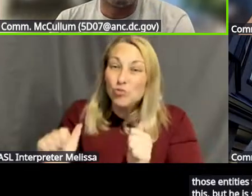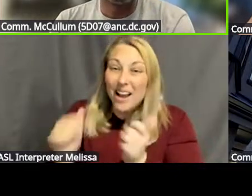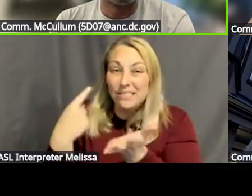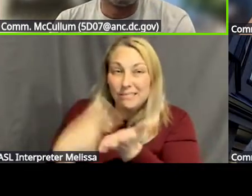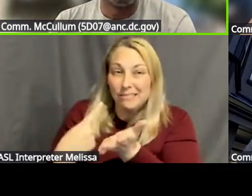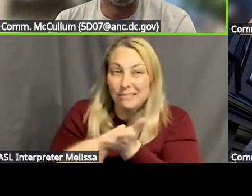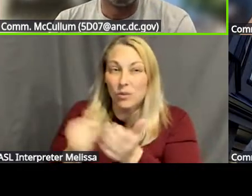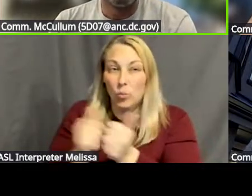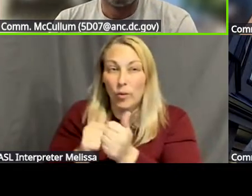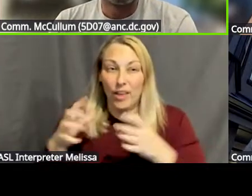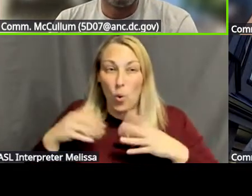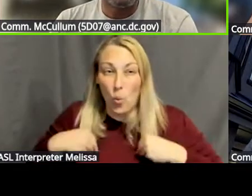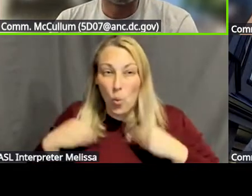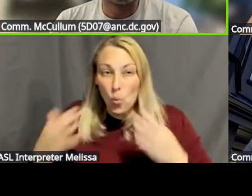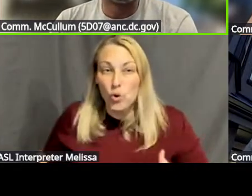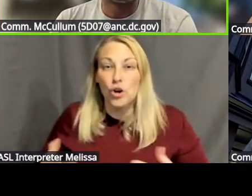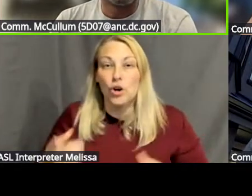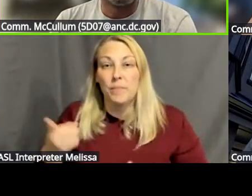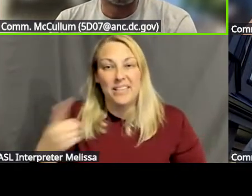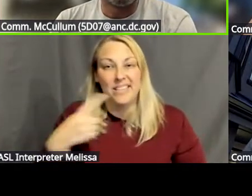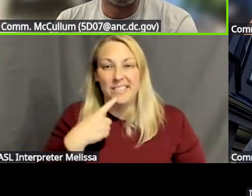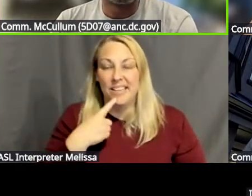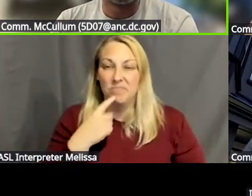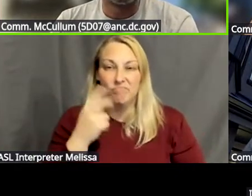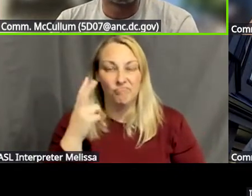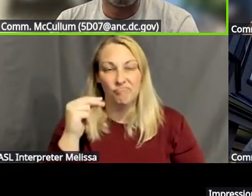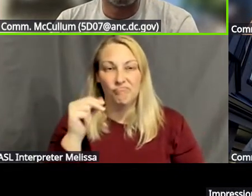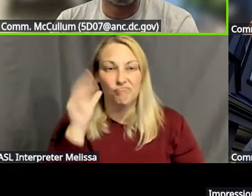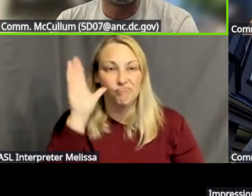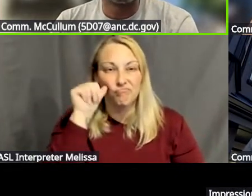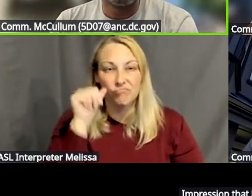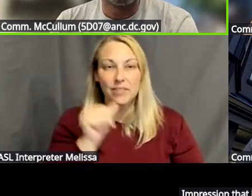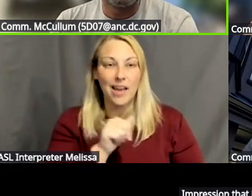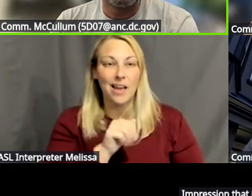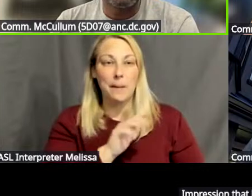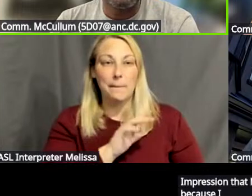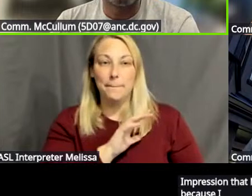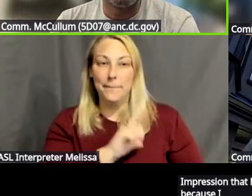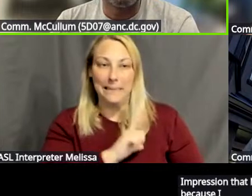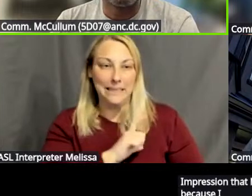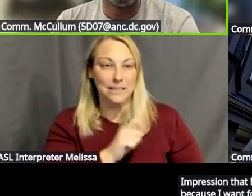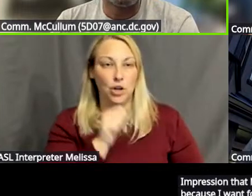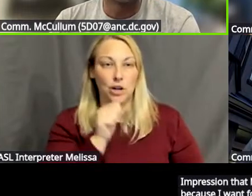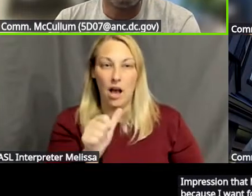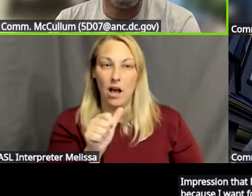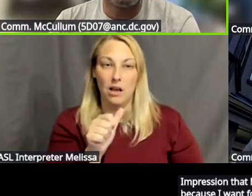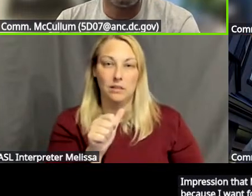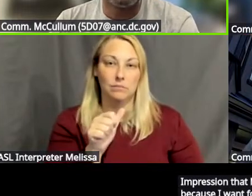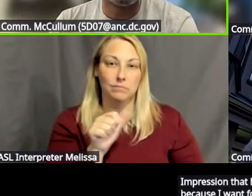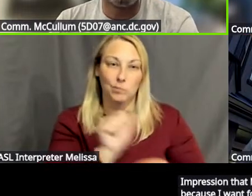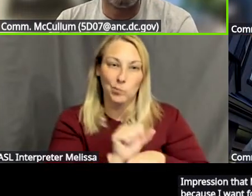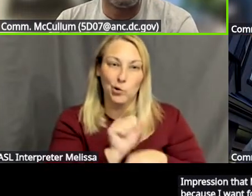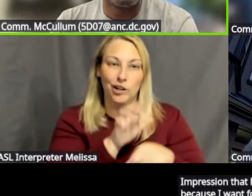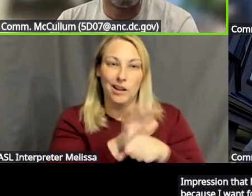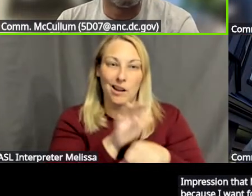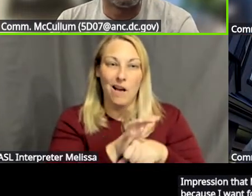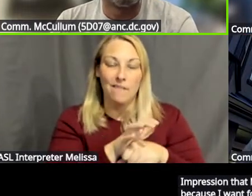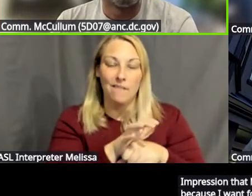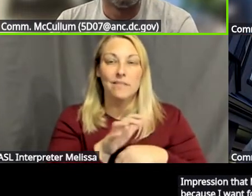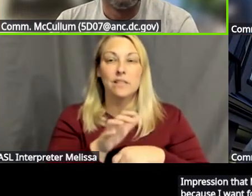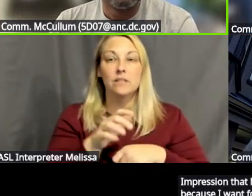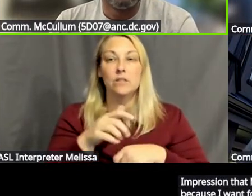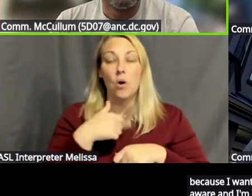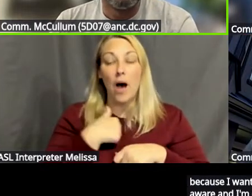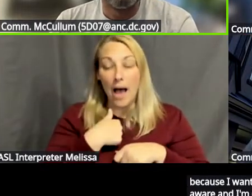is not doing enough. So I was just bringing this forward because I want folks to know that I'm hearing them, I'm seeing it, and I'm aware and I'm on